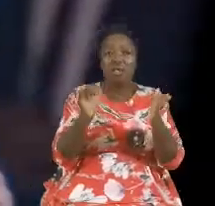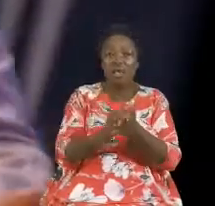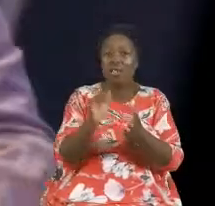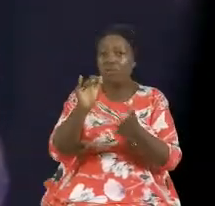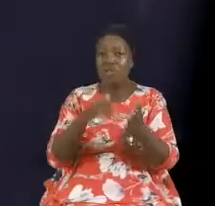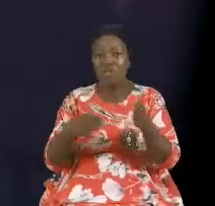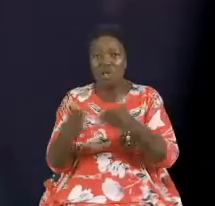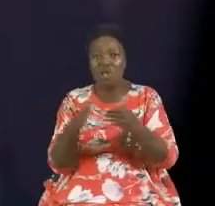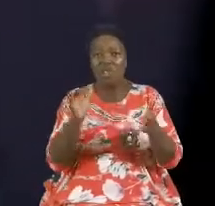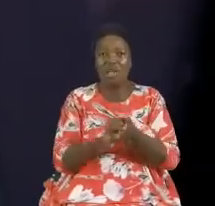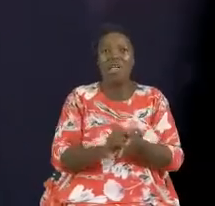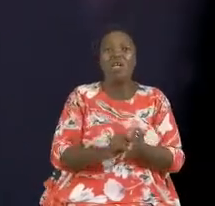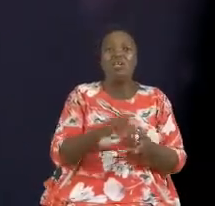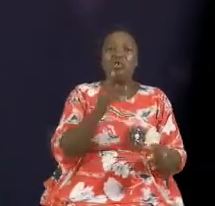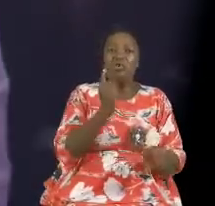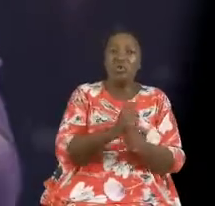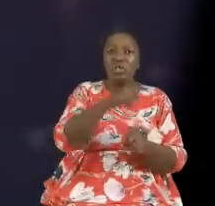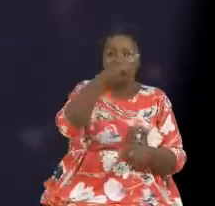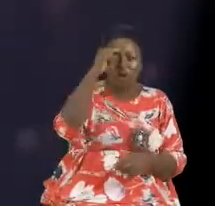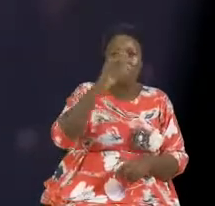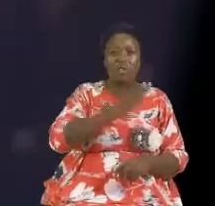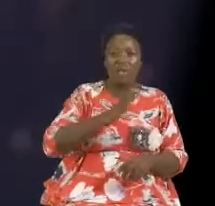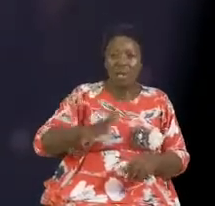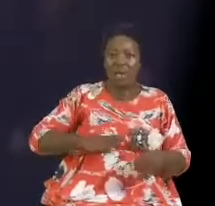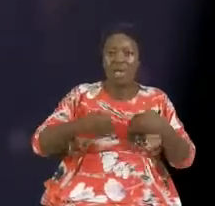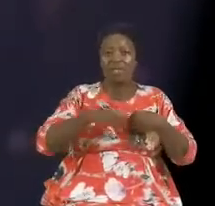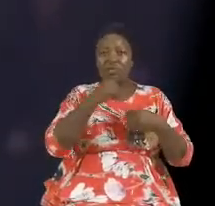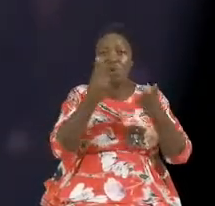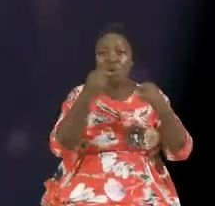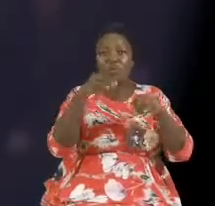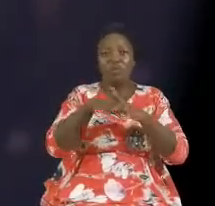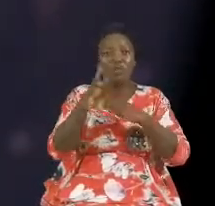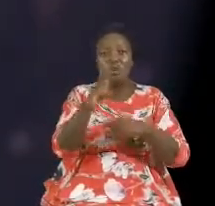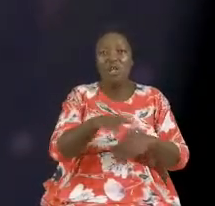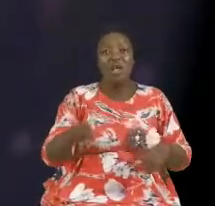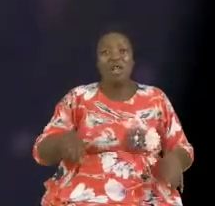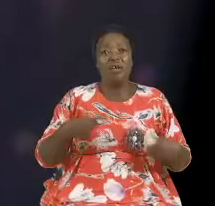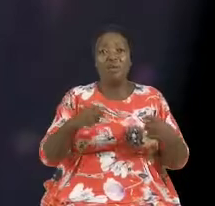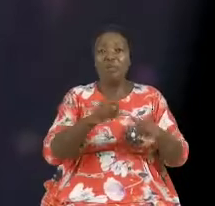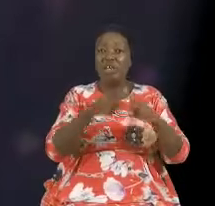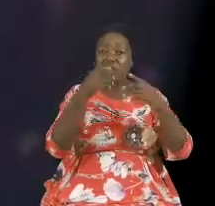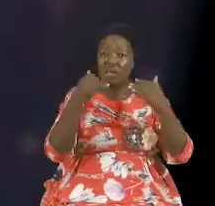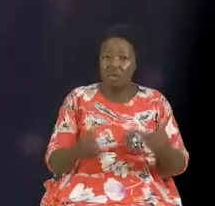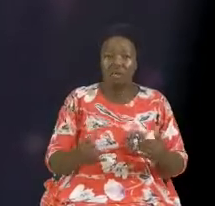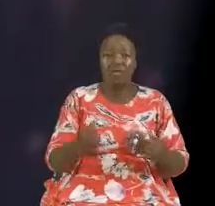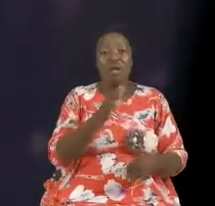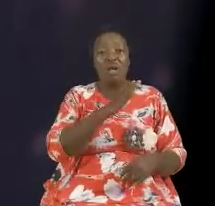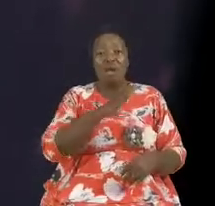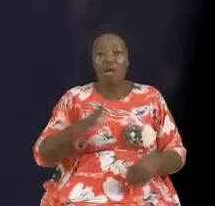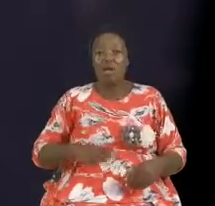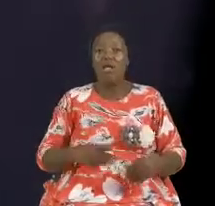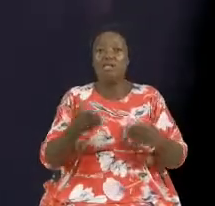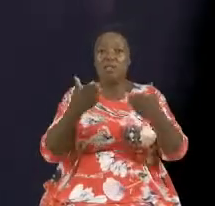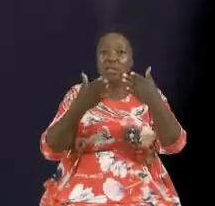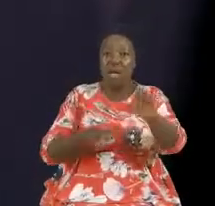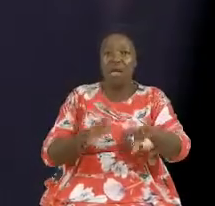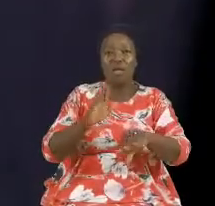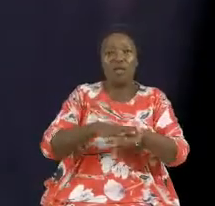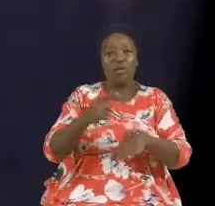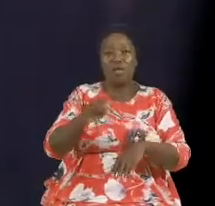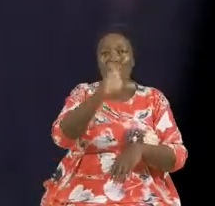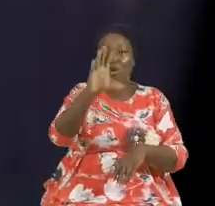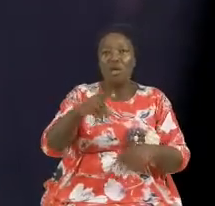every community. This one is against that, that one is against that, because Christ had not come into their life. But